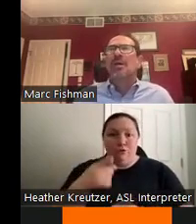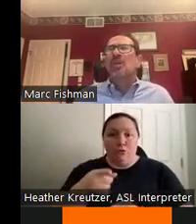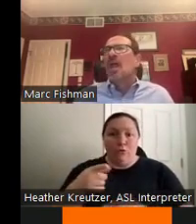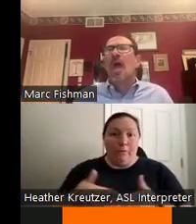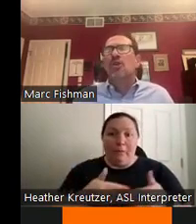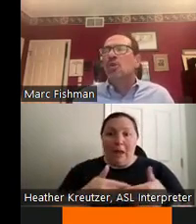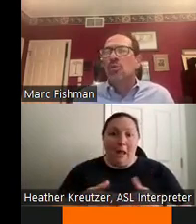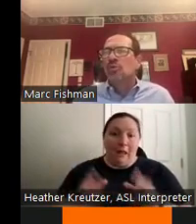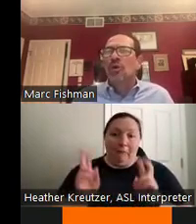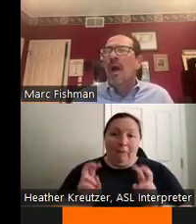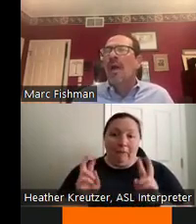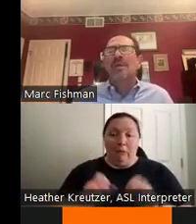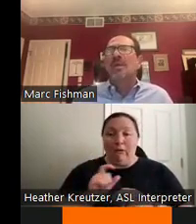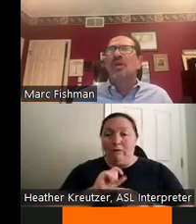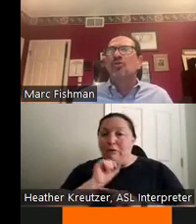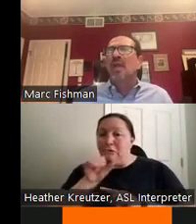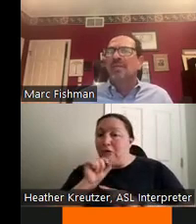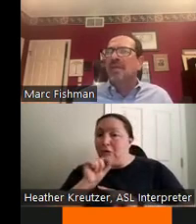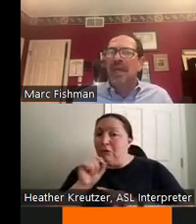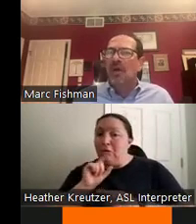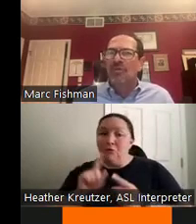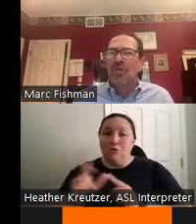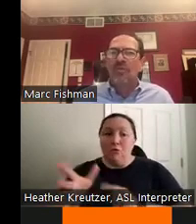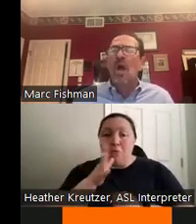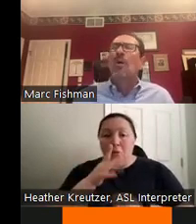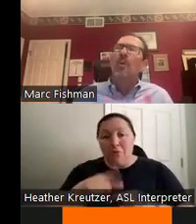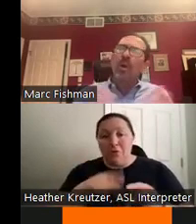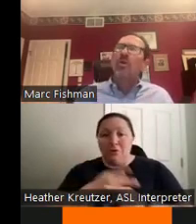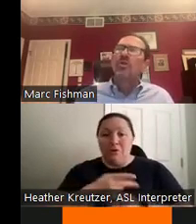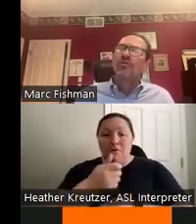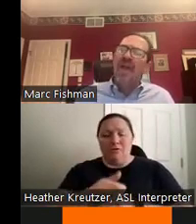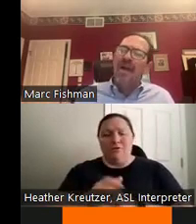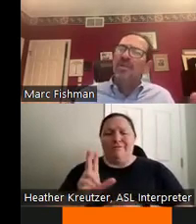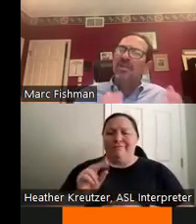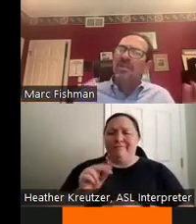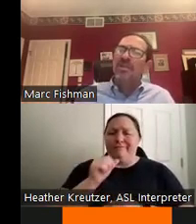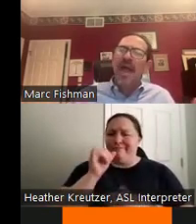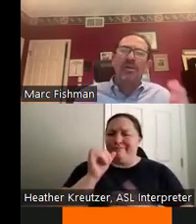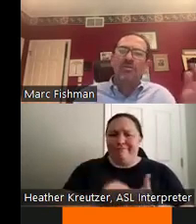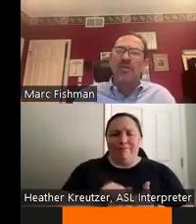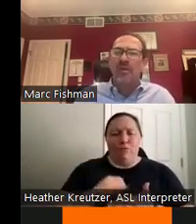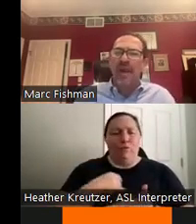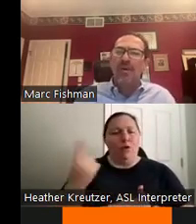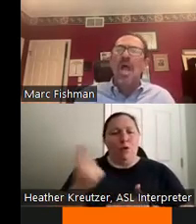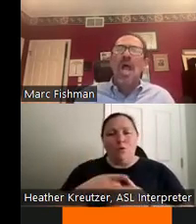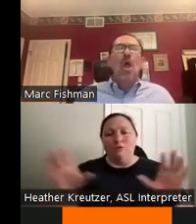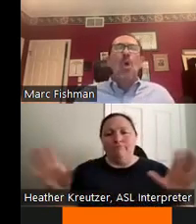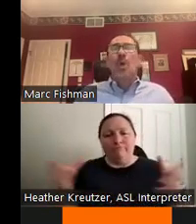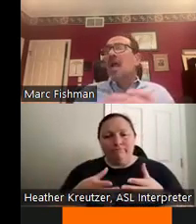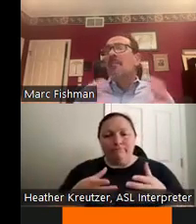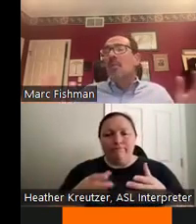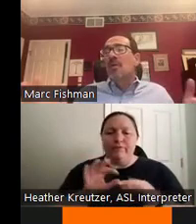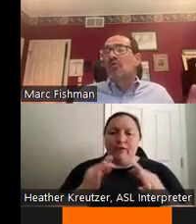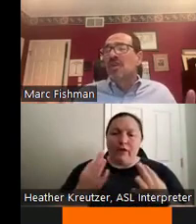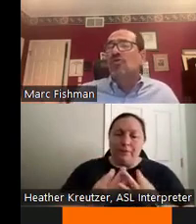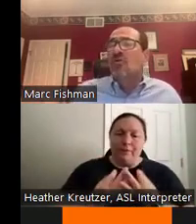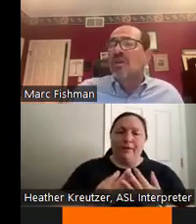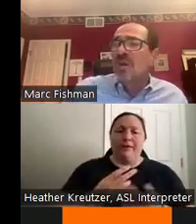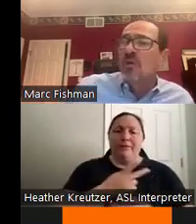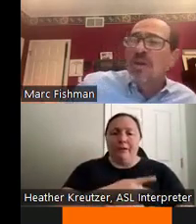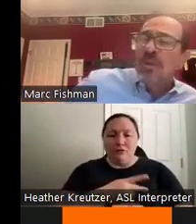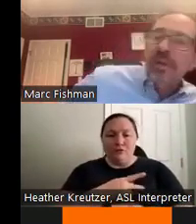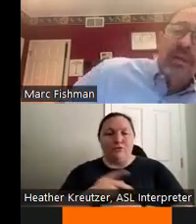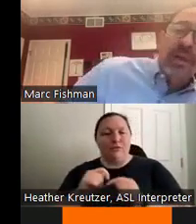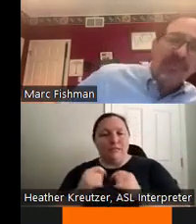have to tell on you to your mommy because you can't take care of yourself. No, we always include families. Let's sit down. Let's figure it out. We come up with a